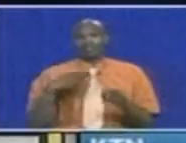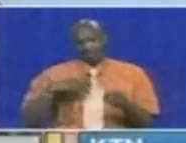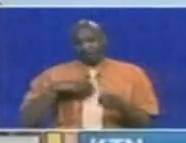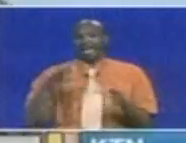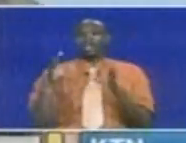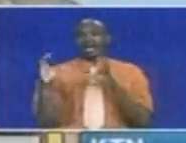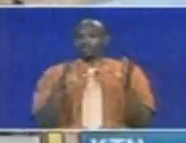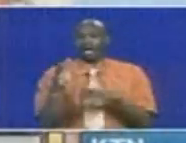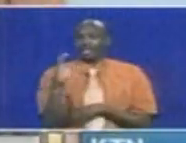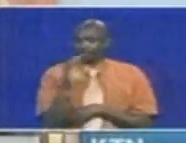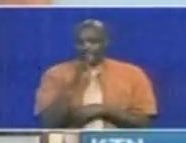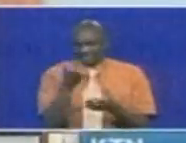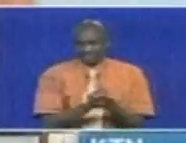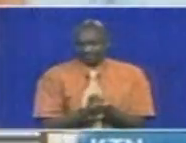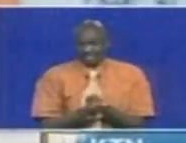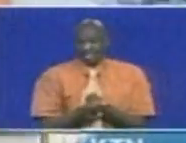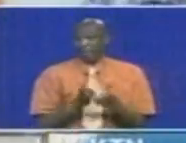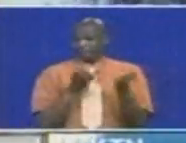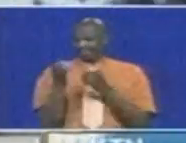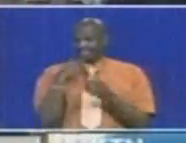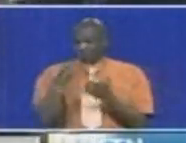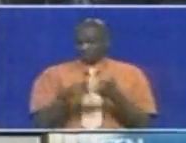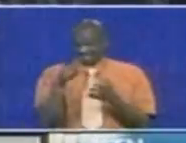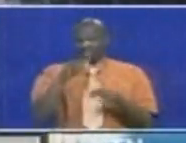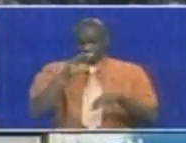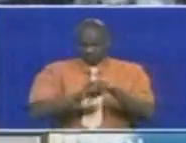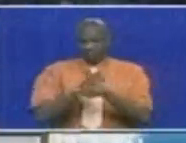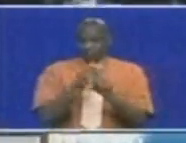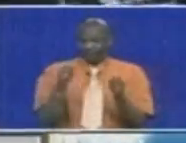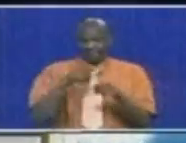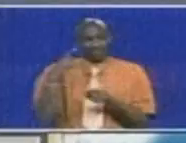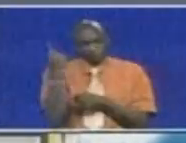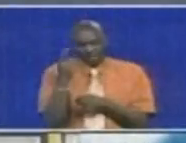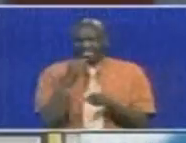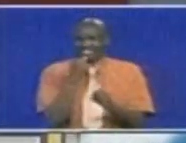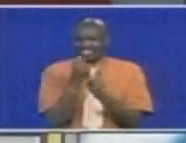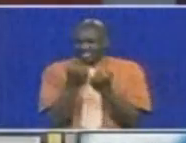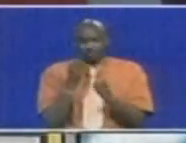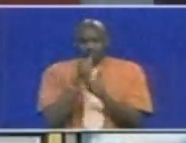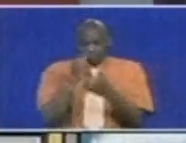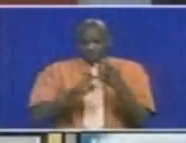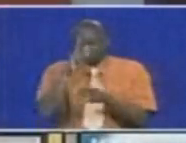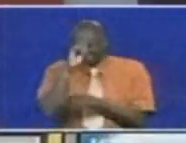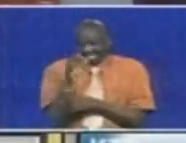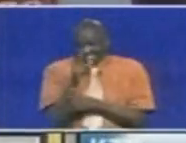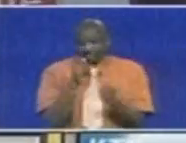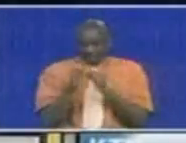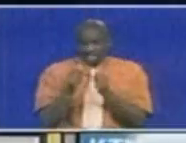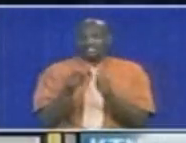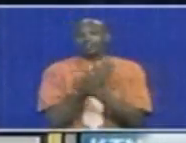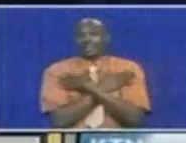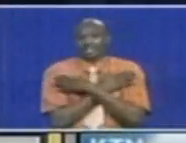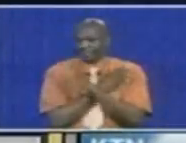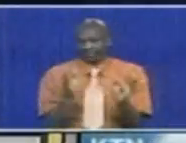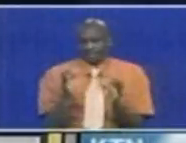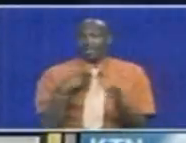customers. According to them, the business is in great shape, and the only thing needed to catapult it to a serious market player is a partner. What